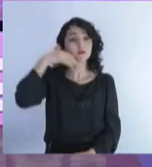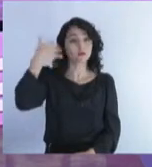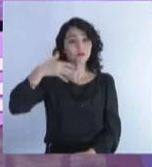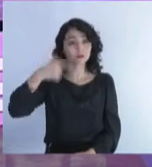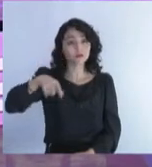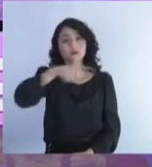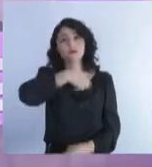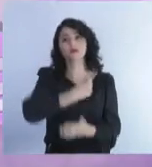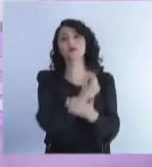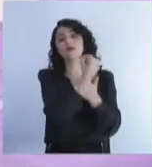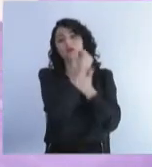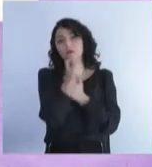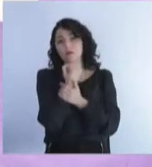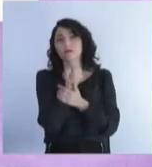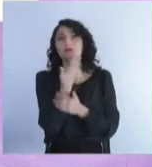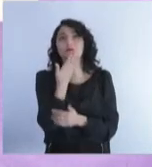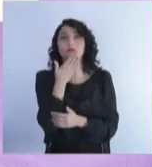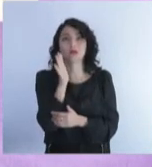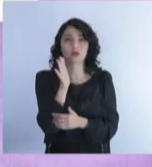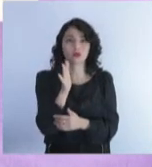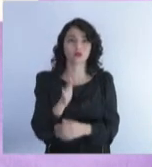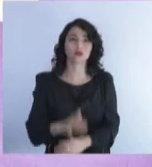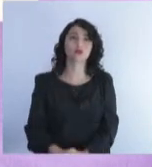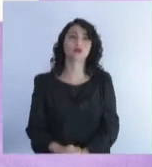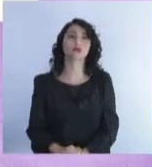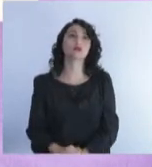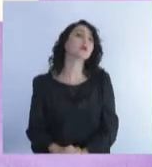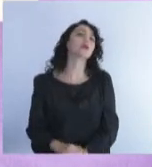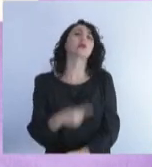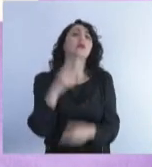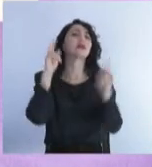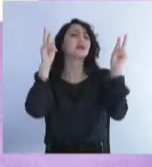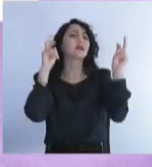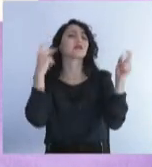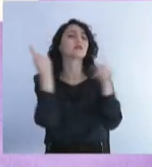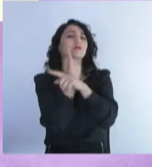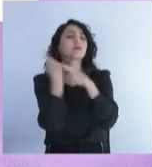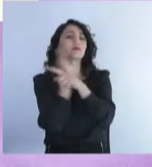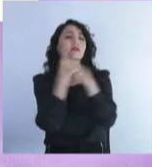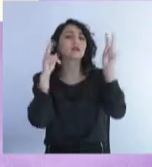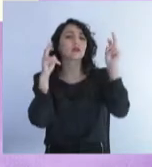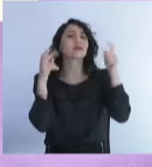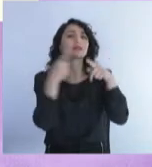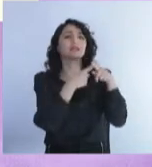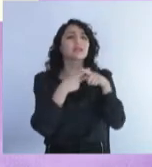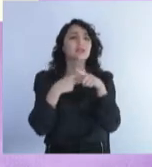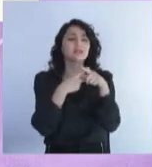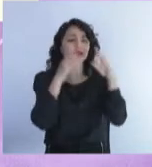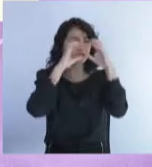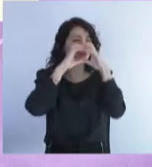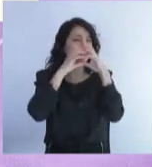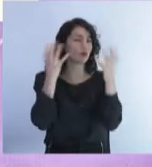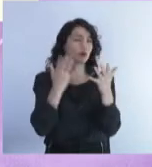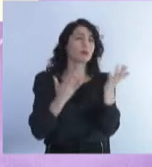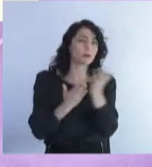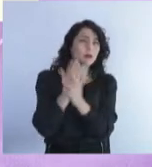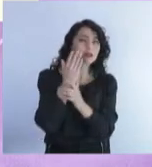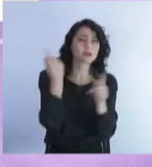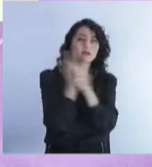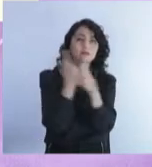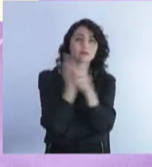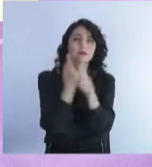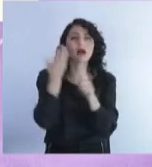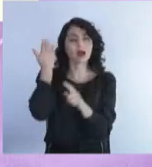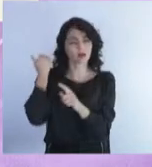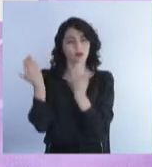the better it works. I want to talk to you about the social brain. And I'll start by telling you